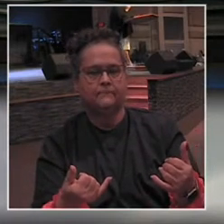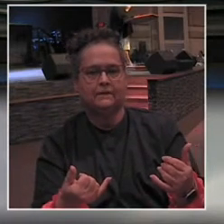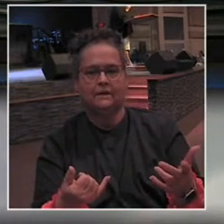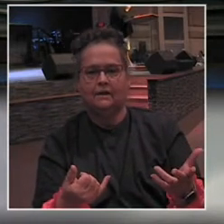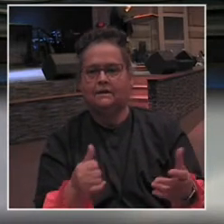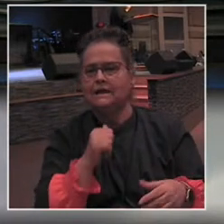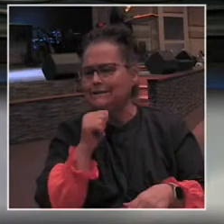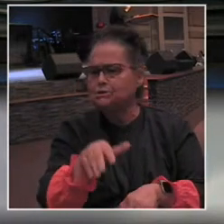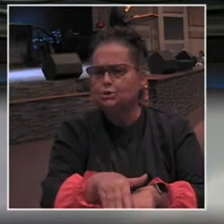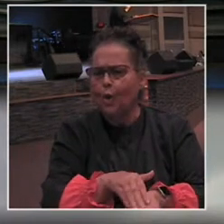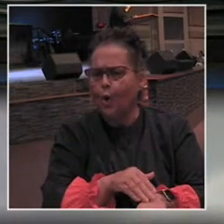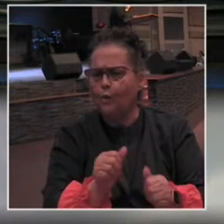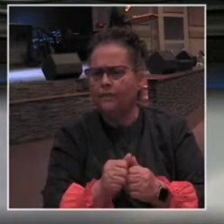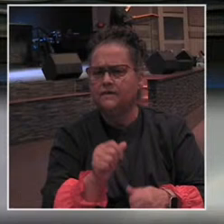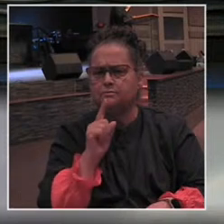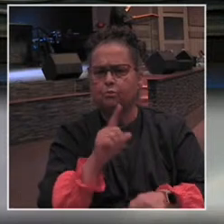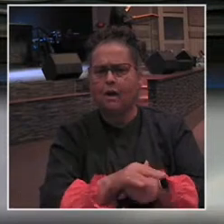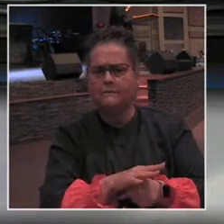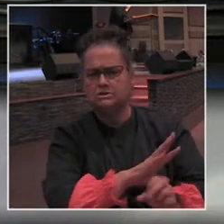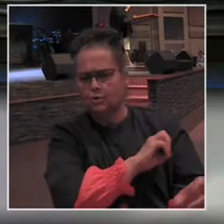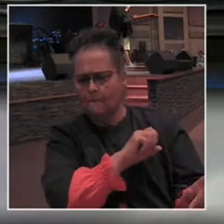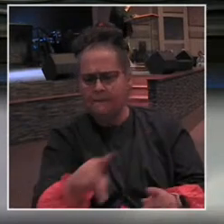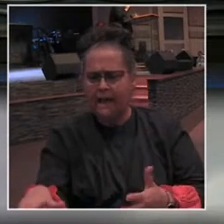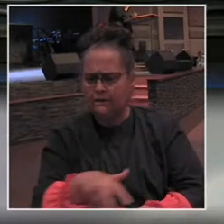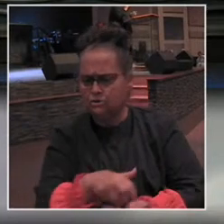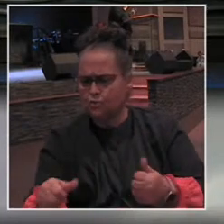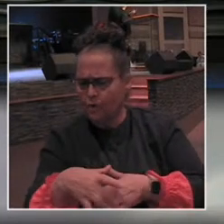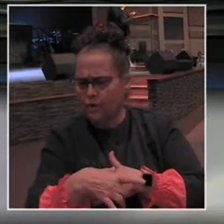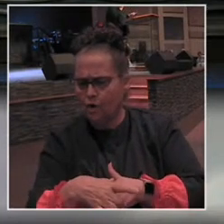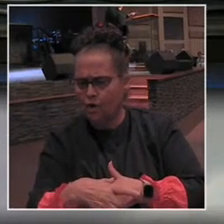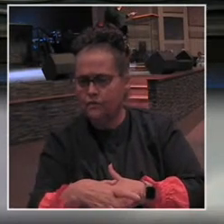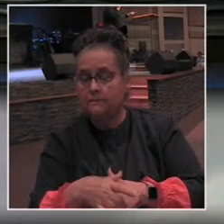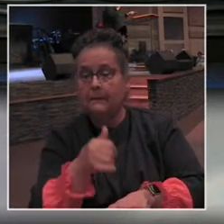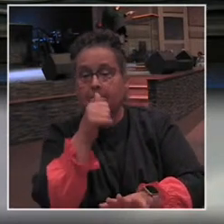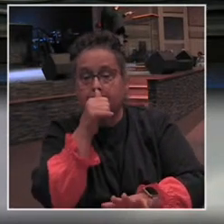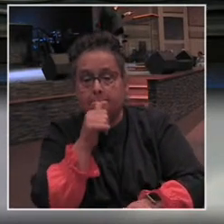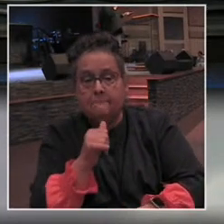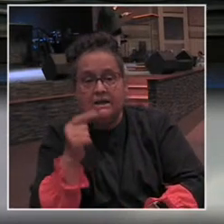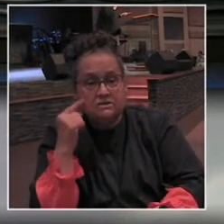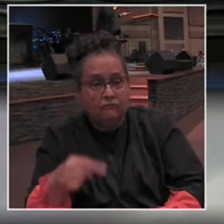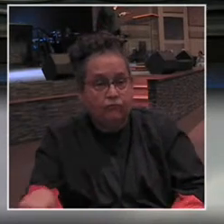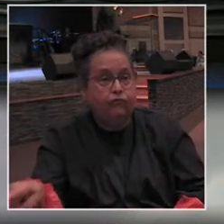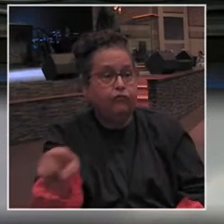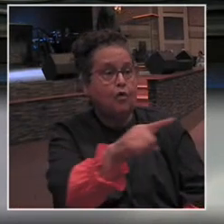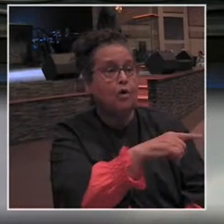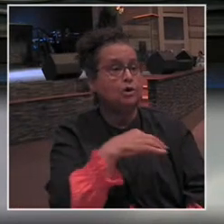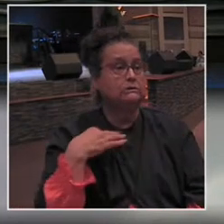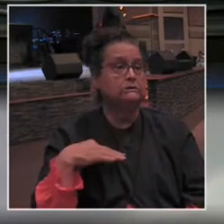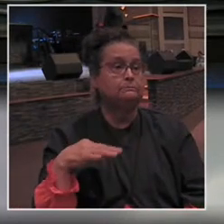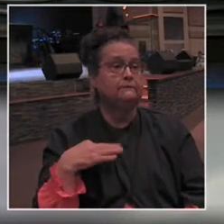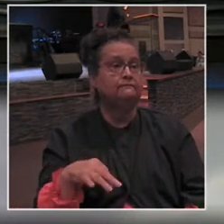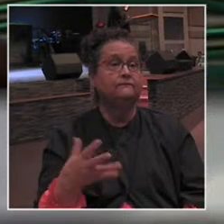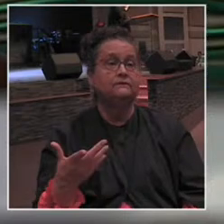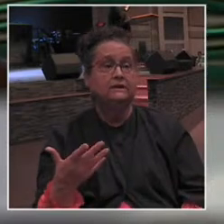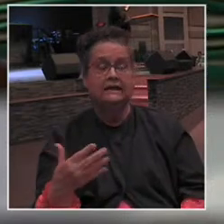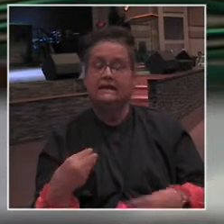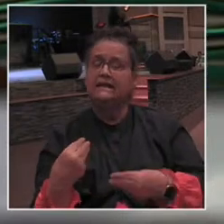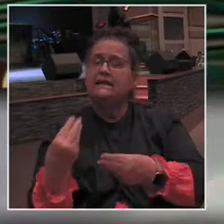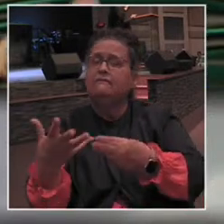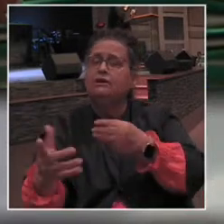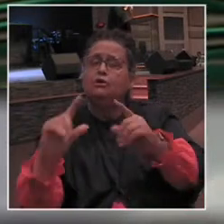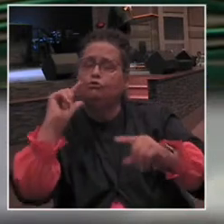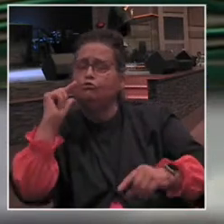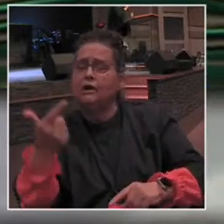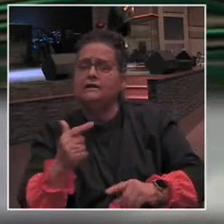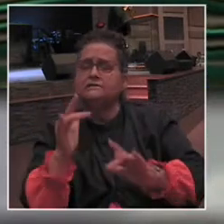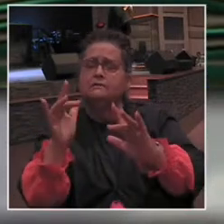being slow about his promise to return and destroy the earth. He's being patient for your sake, extending grace and mercy to each of